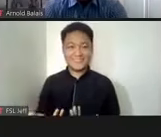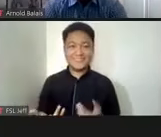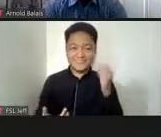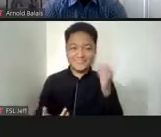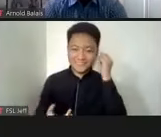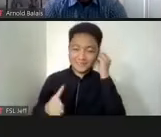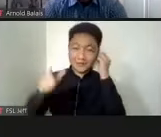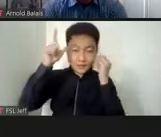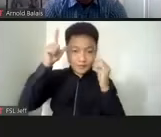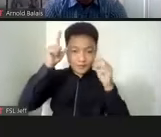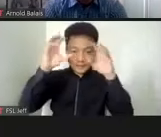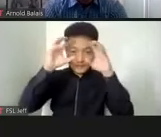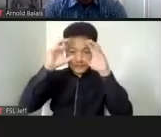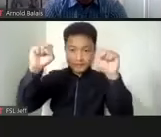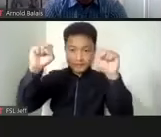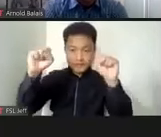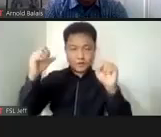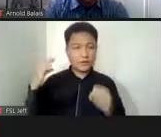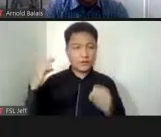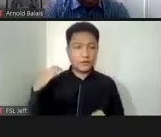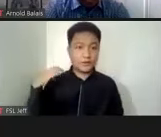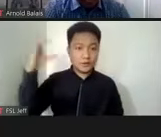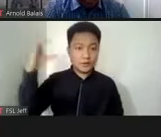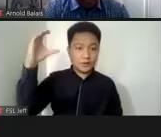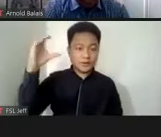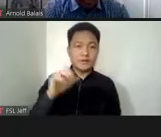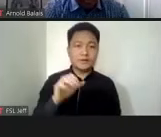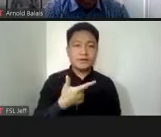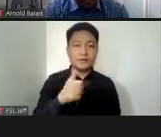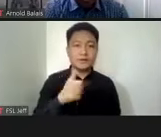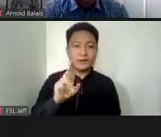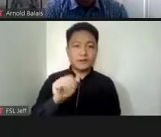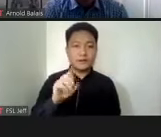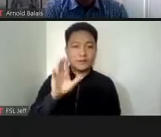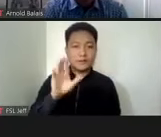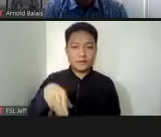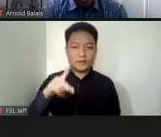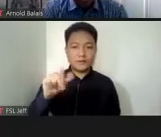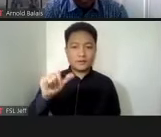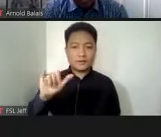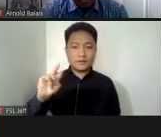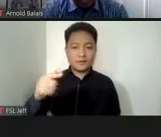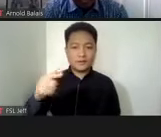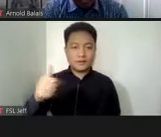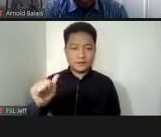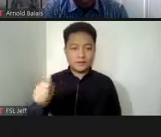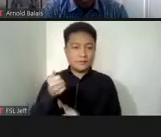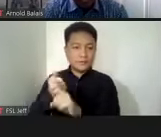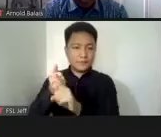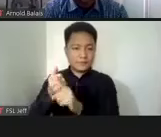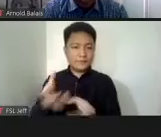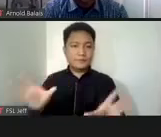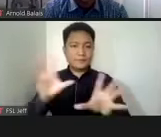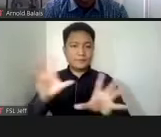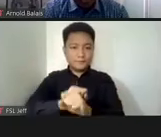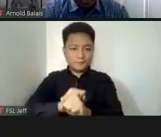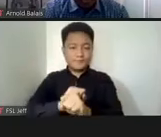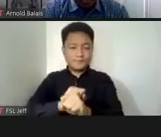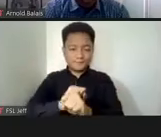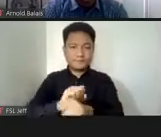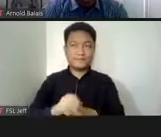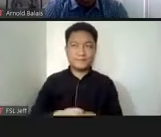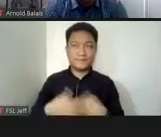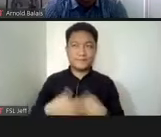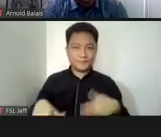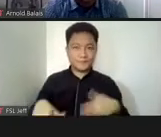will close this plenary, this amazing plenary. Actually, my role is to just thank sila